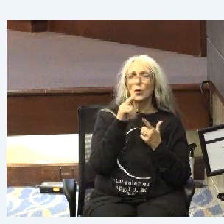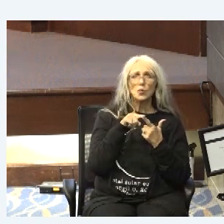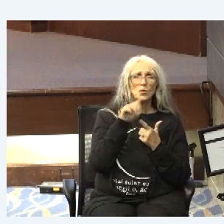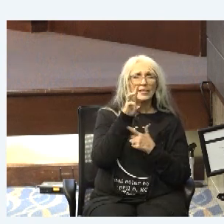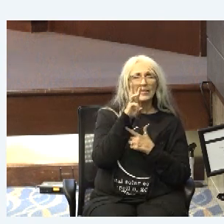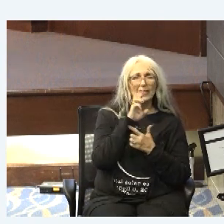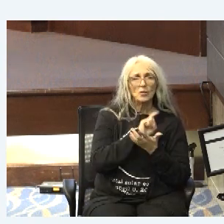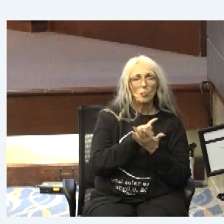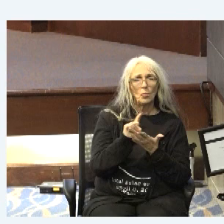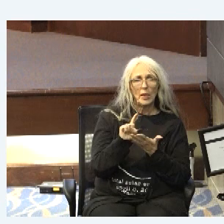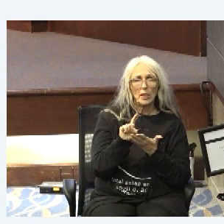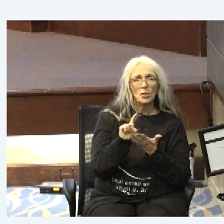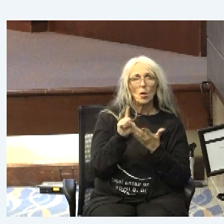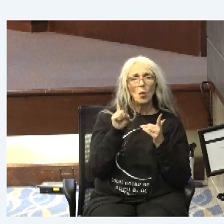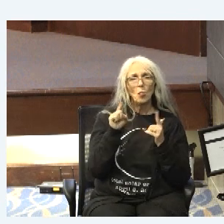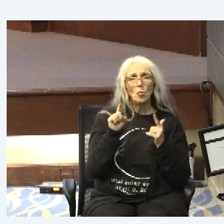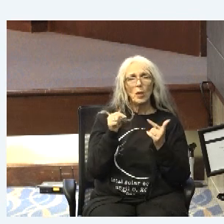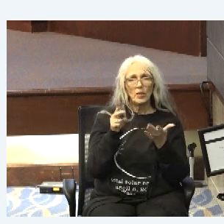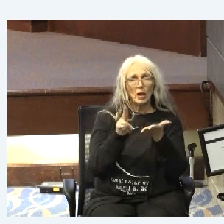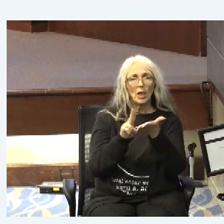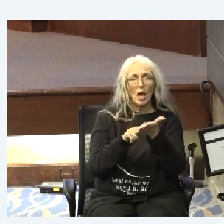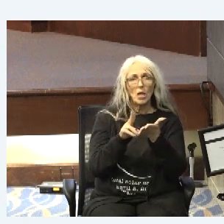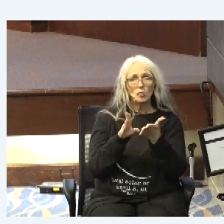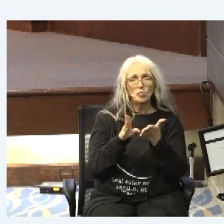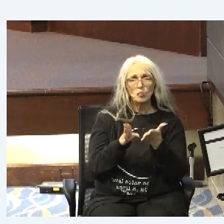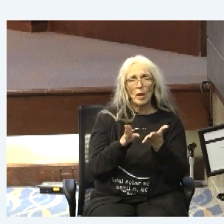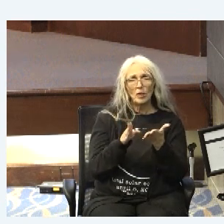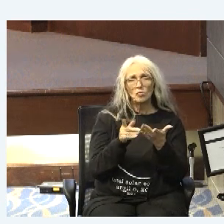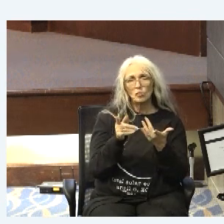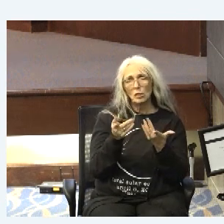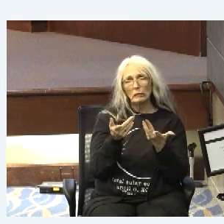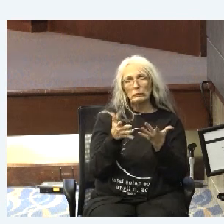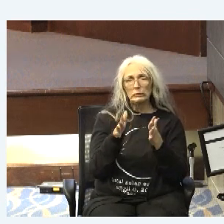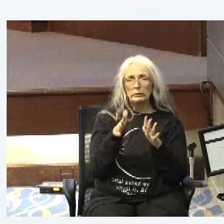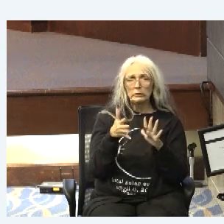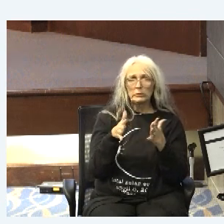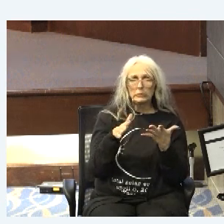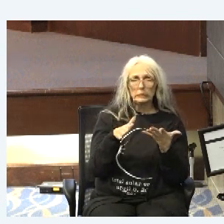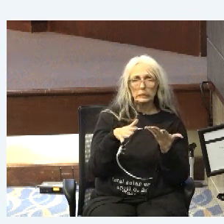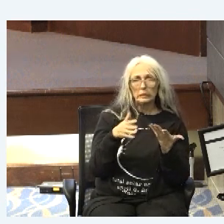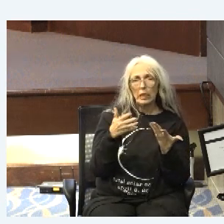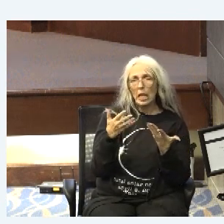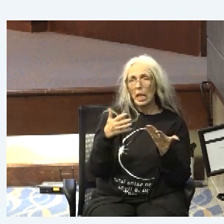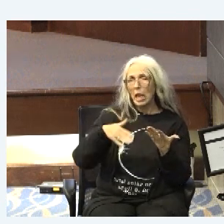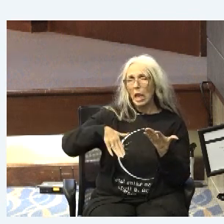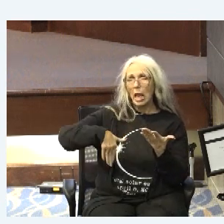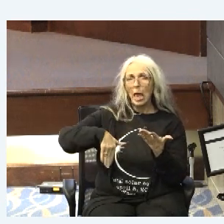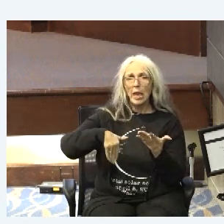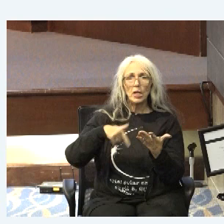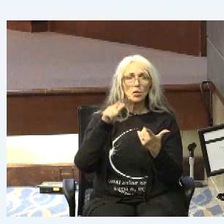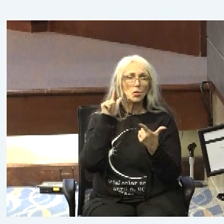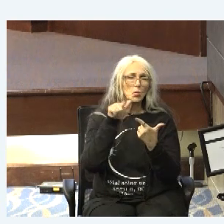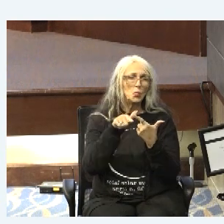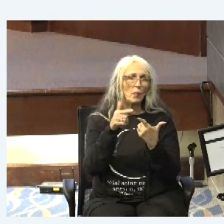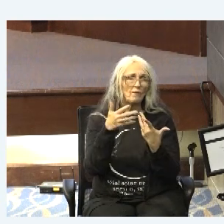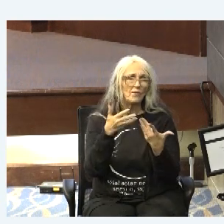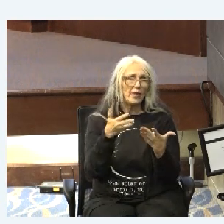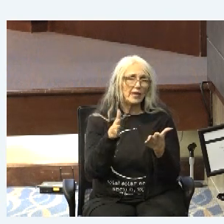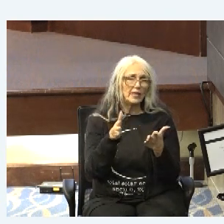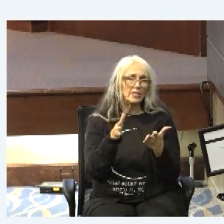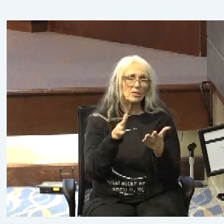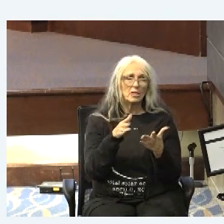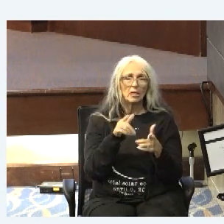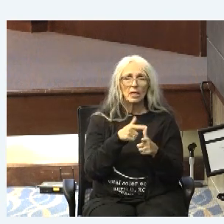4 to 6 weeks once the contractor is substantially complete to complete our move-in and be operation